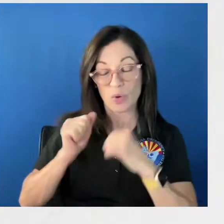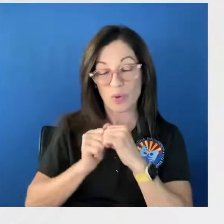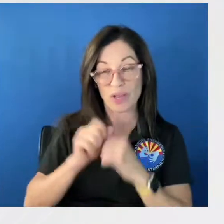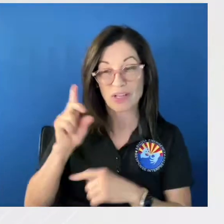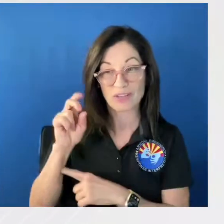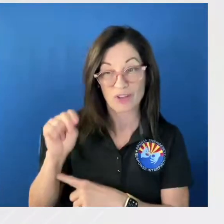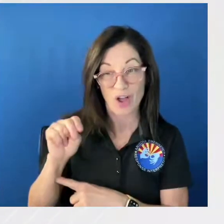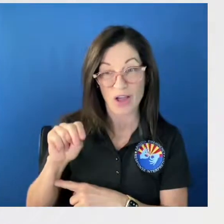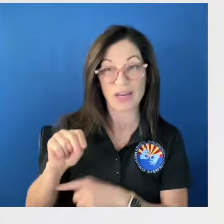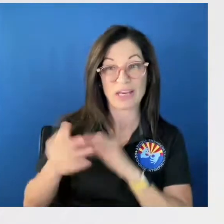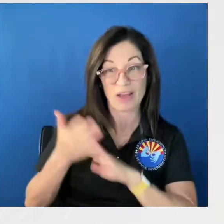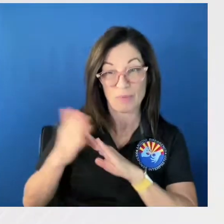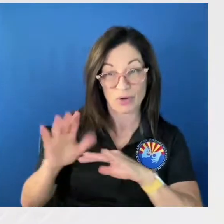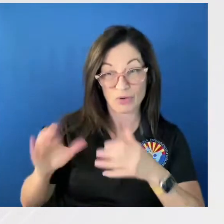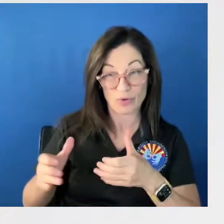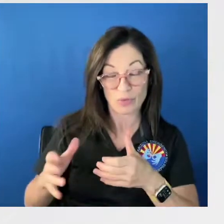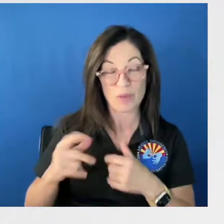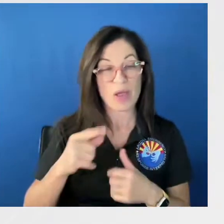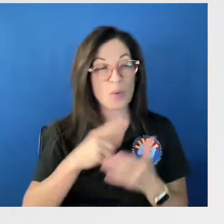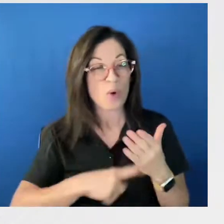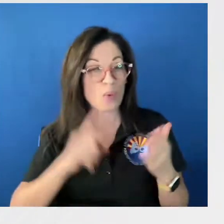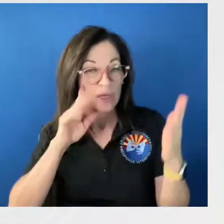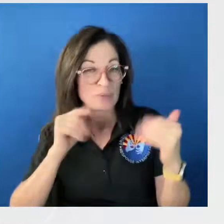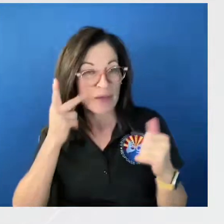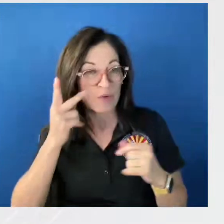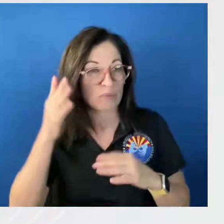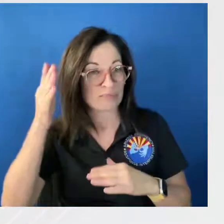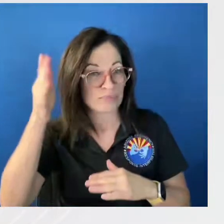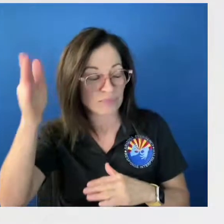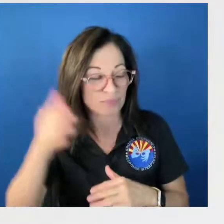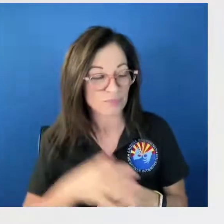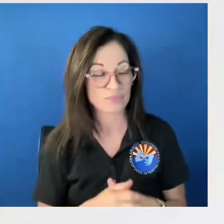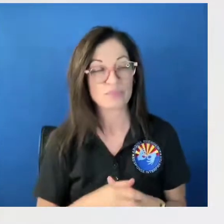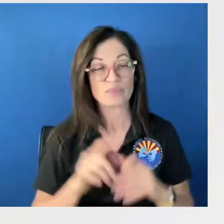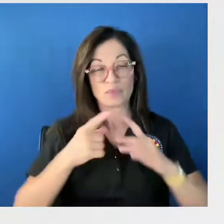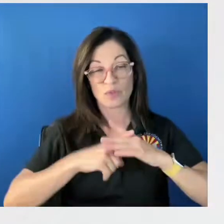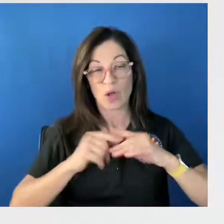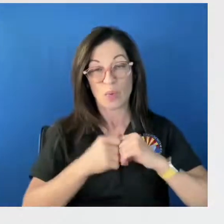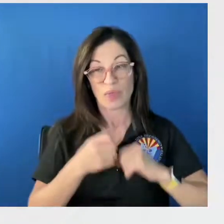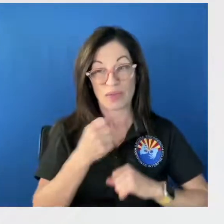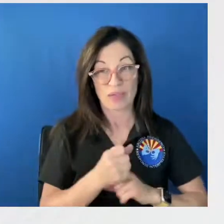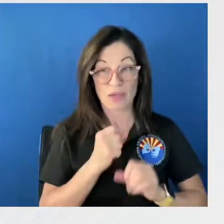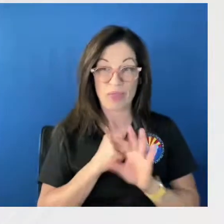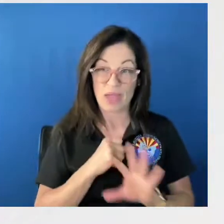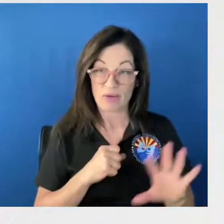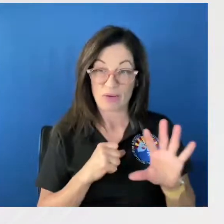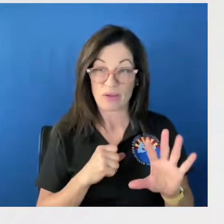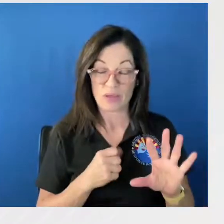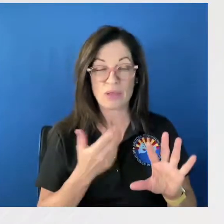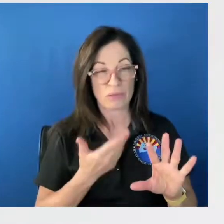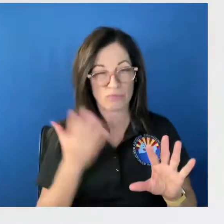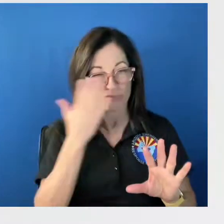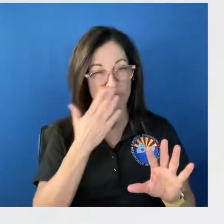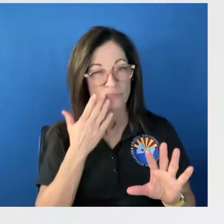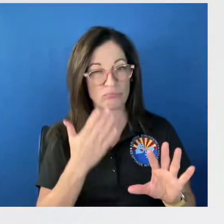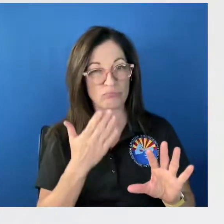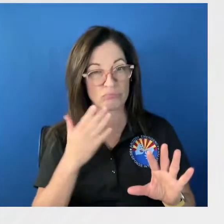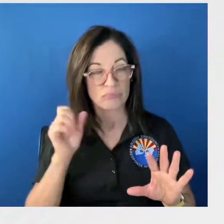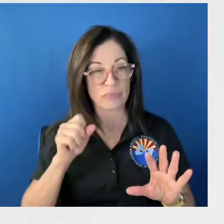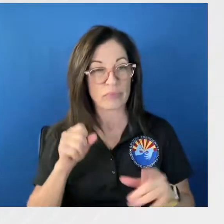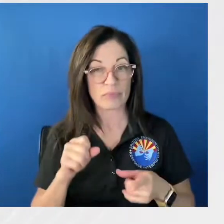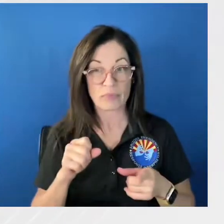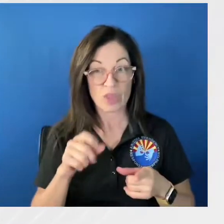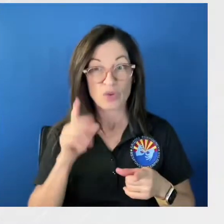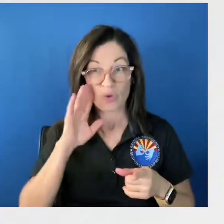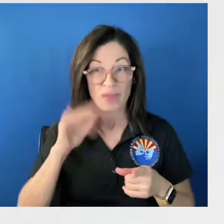for our long-term issues going out. So if we start here down in the south, things are looking really good. If you guys don't know, we fly every